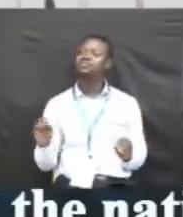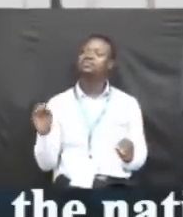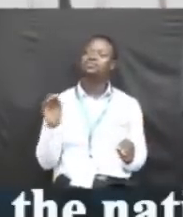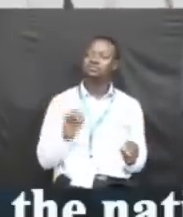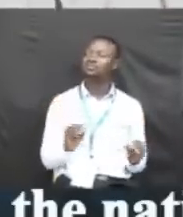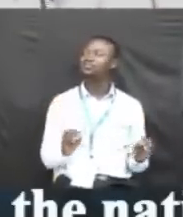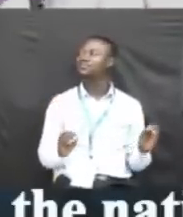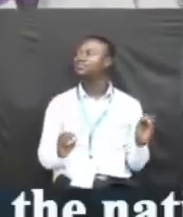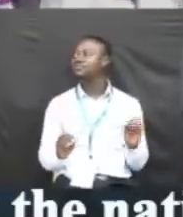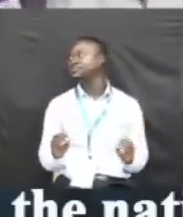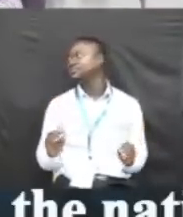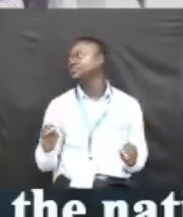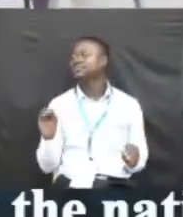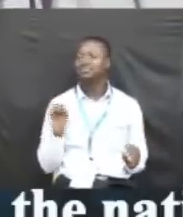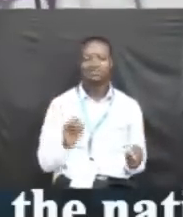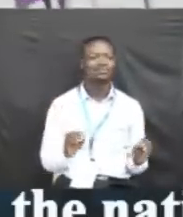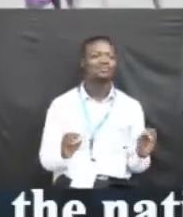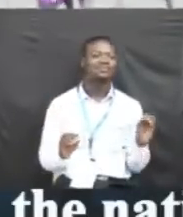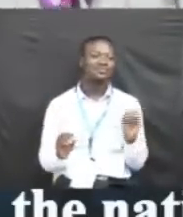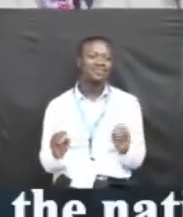Ooh. Oh,